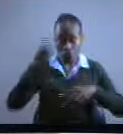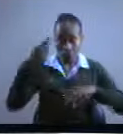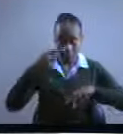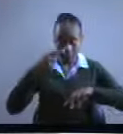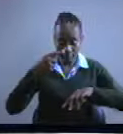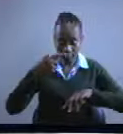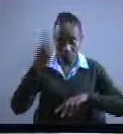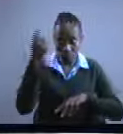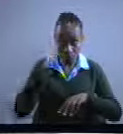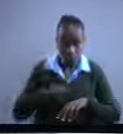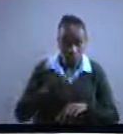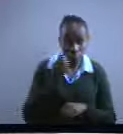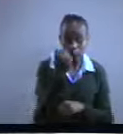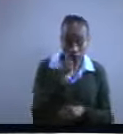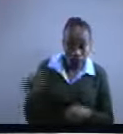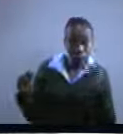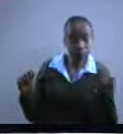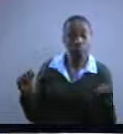Are there objections?